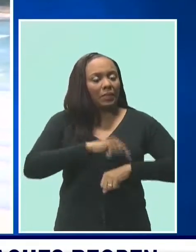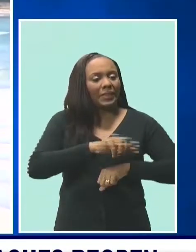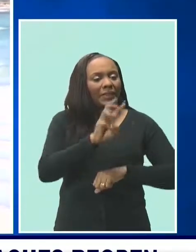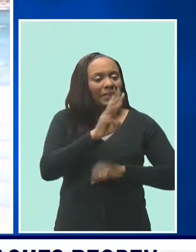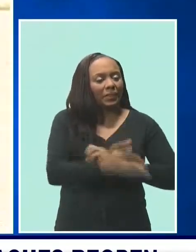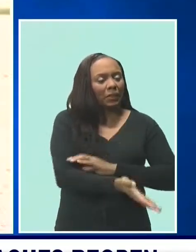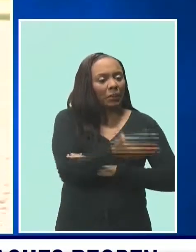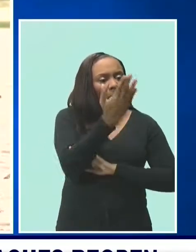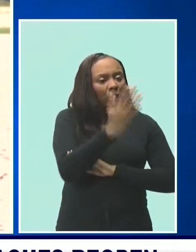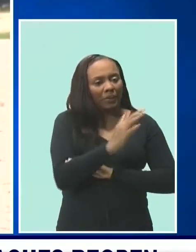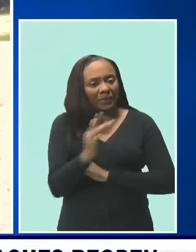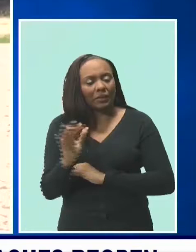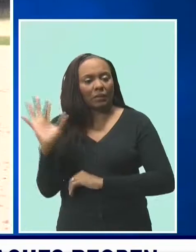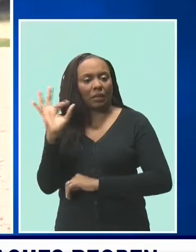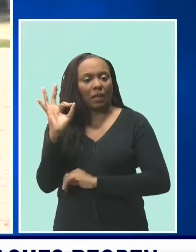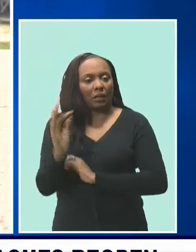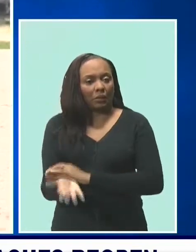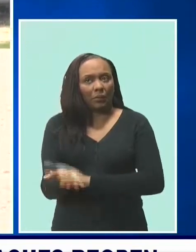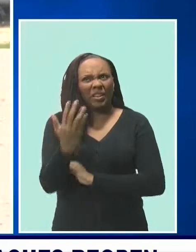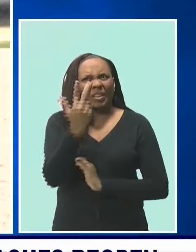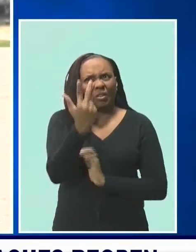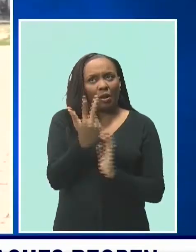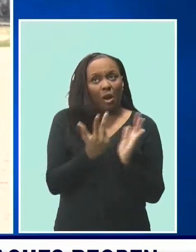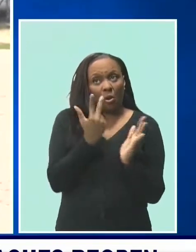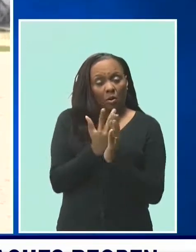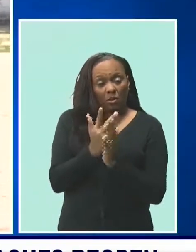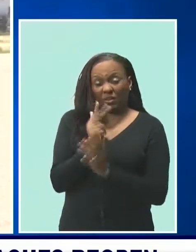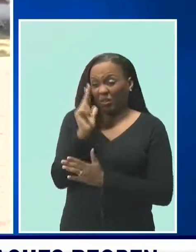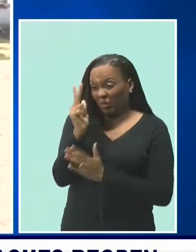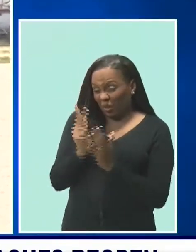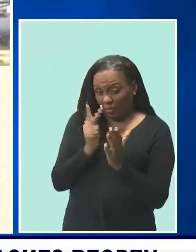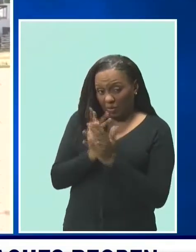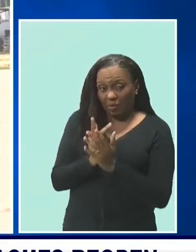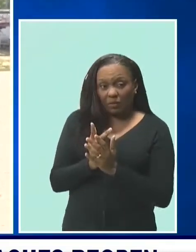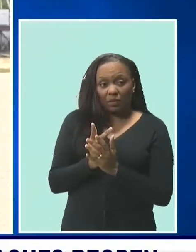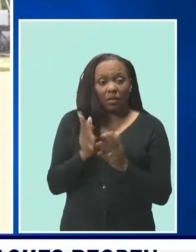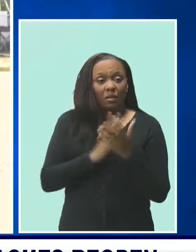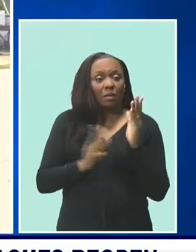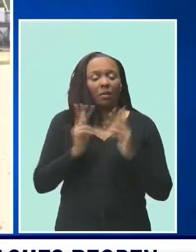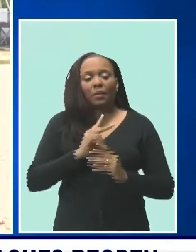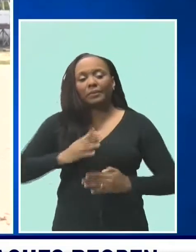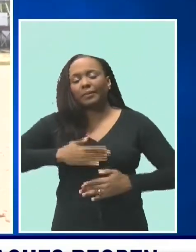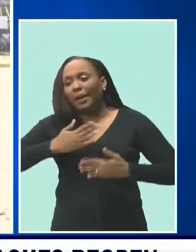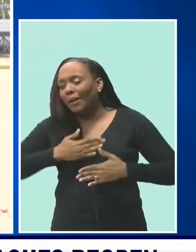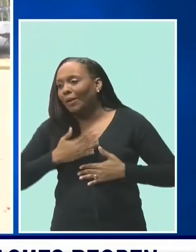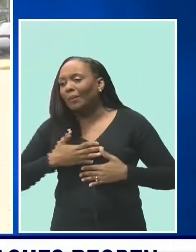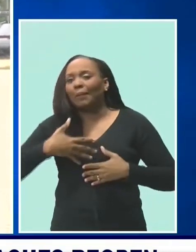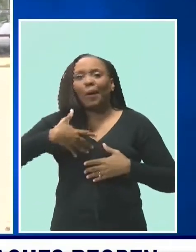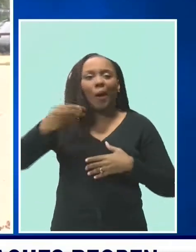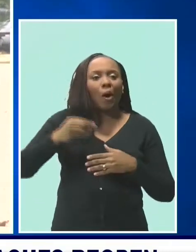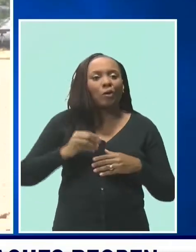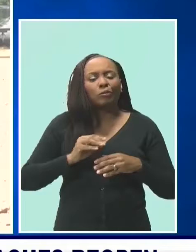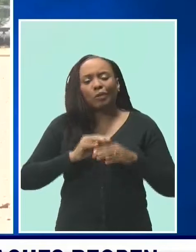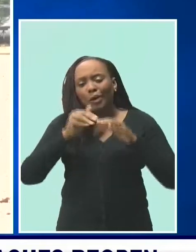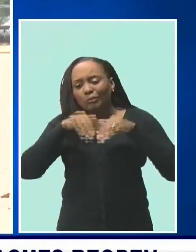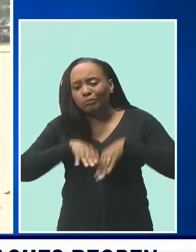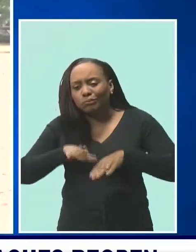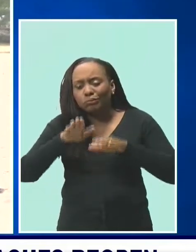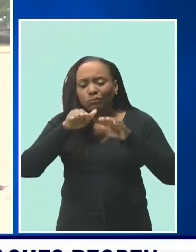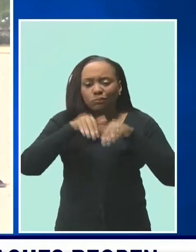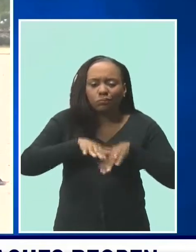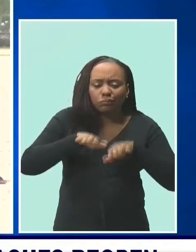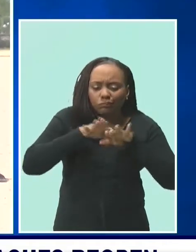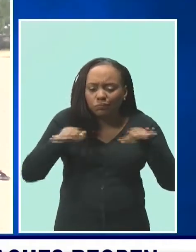between 6 and 9 a.m., as you just heard. Some told CBC they were happy to have the chance to take a dip yet again and just be out with